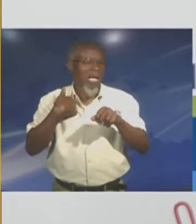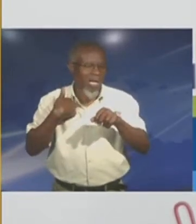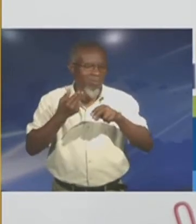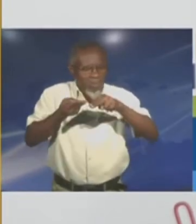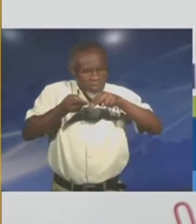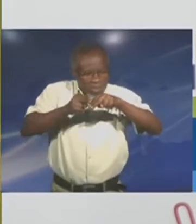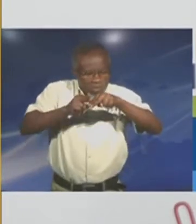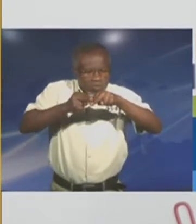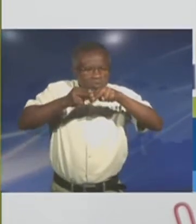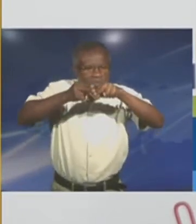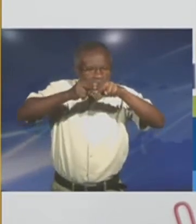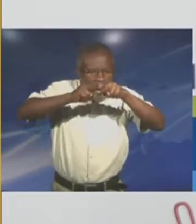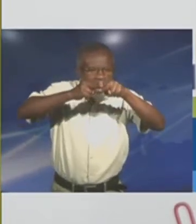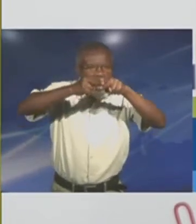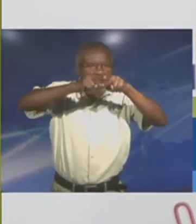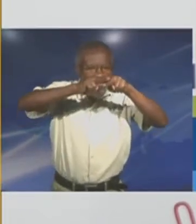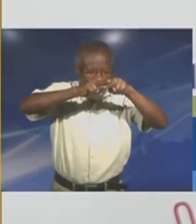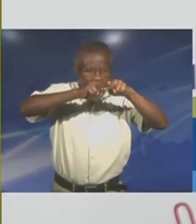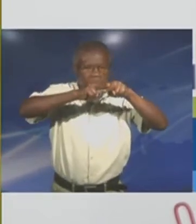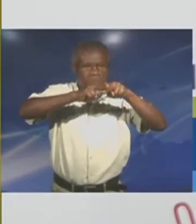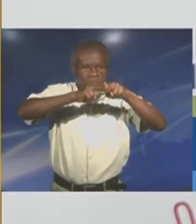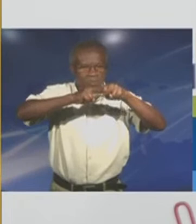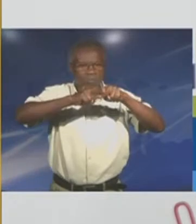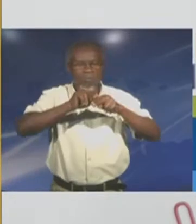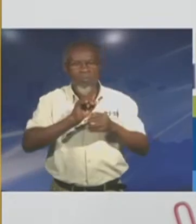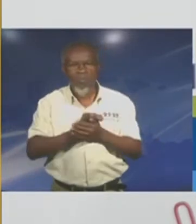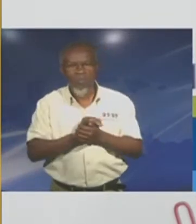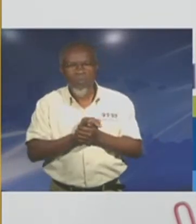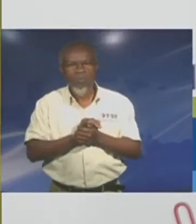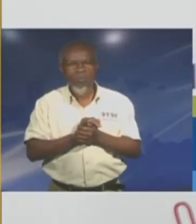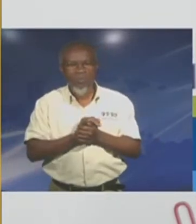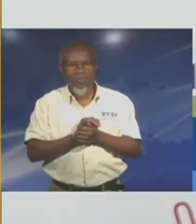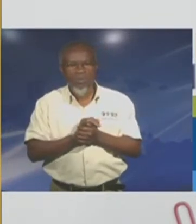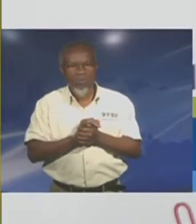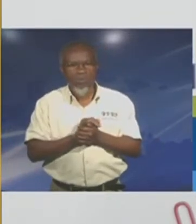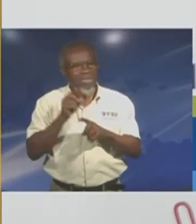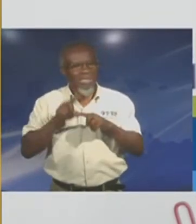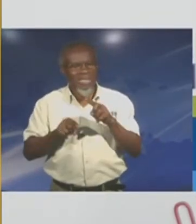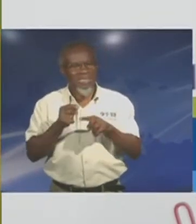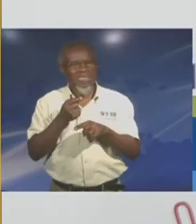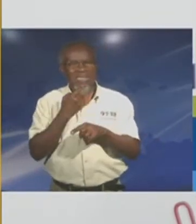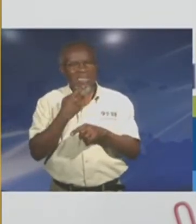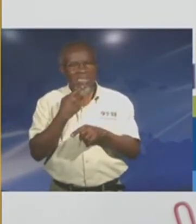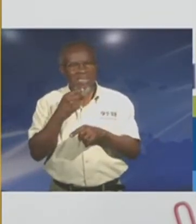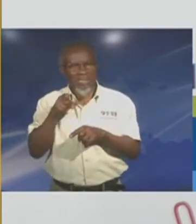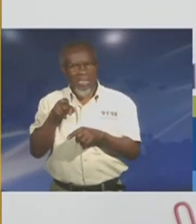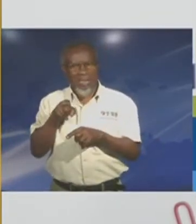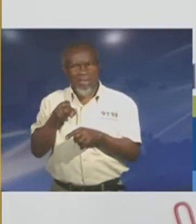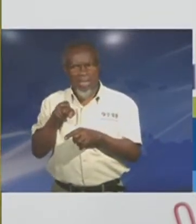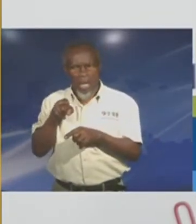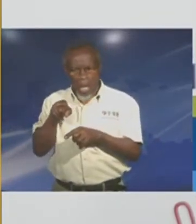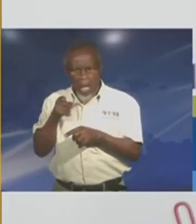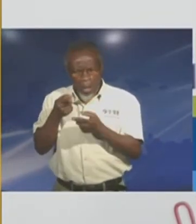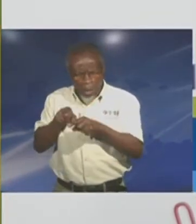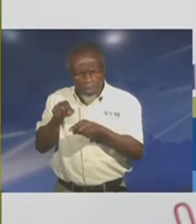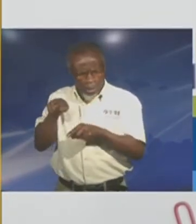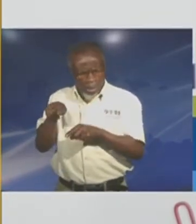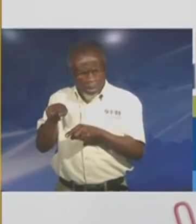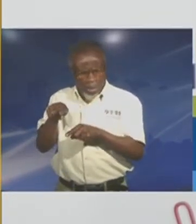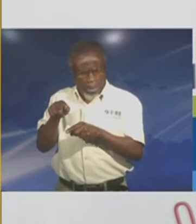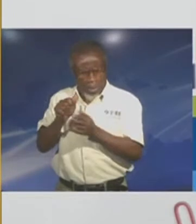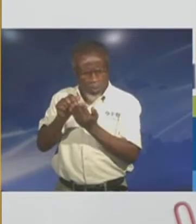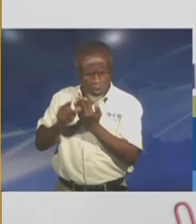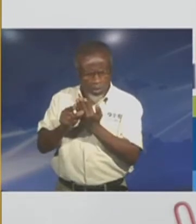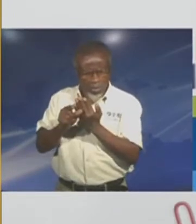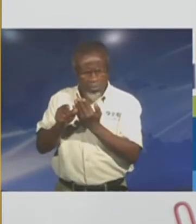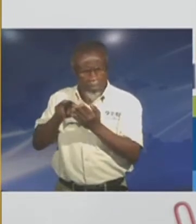numbers during the existing Omicron wave. It may not be accurate to describe that as a completely separate phenomenon. But we did have a bit of